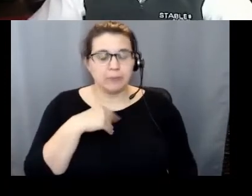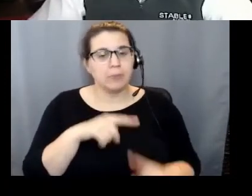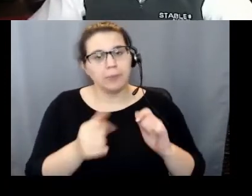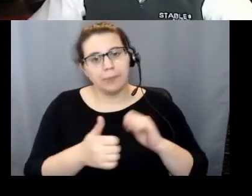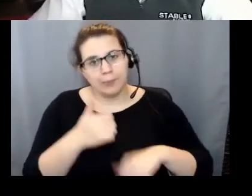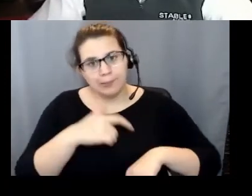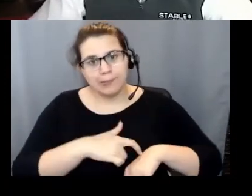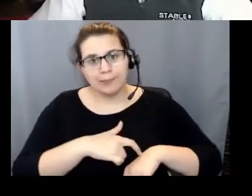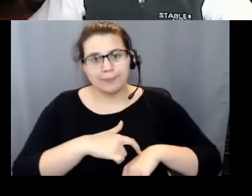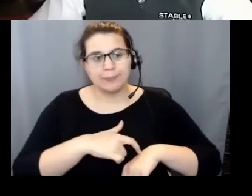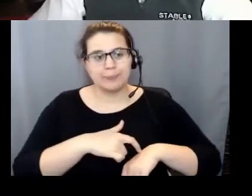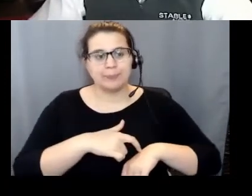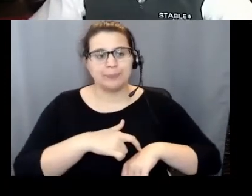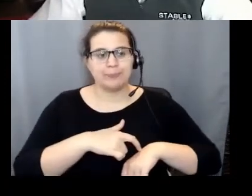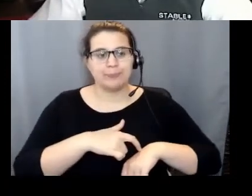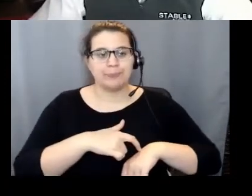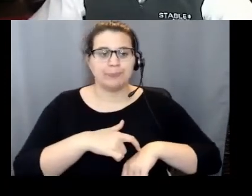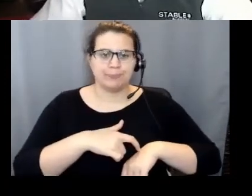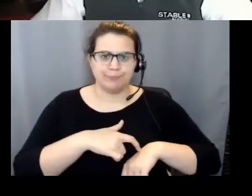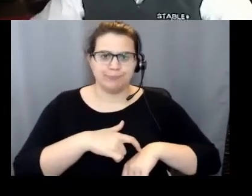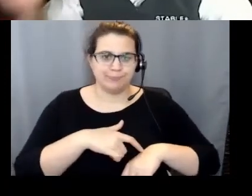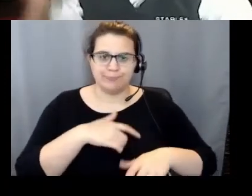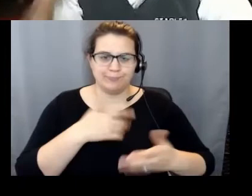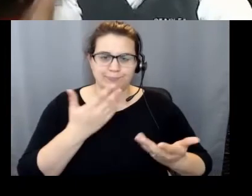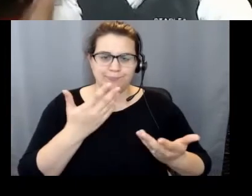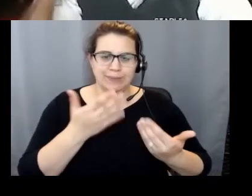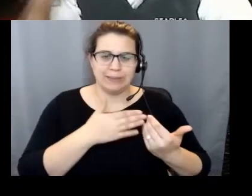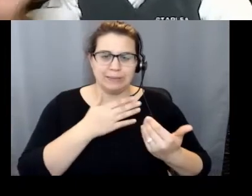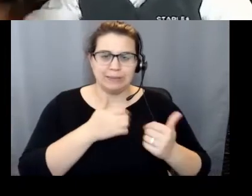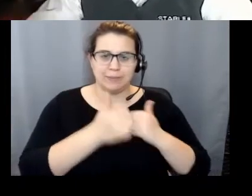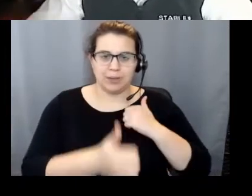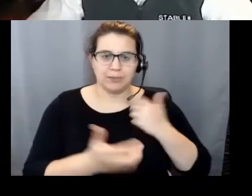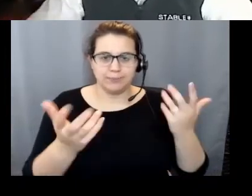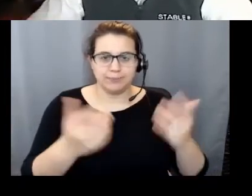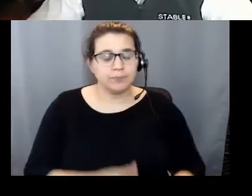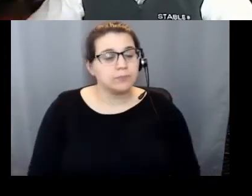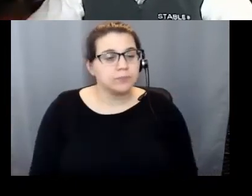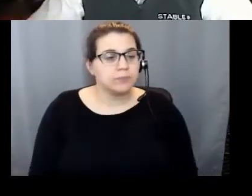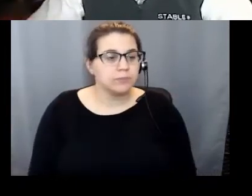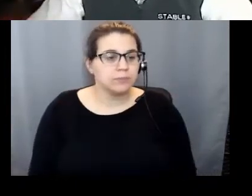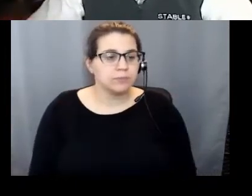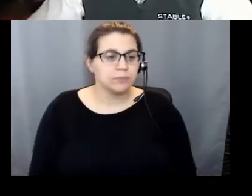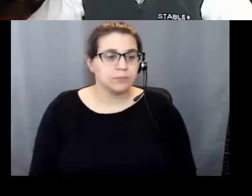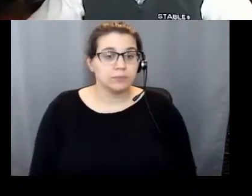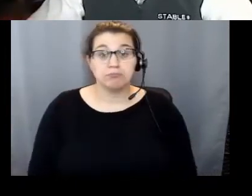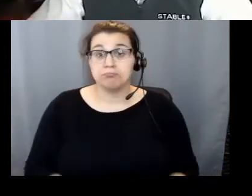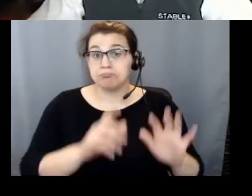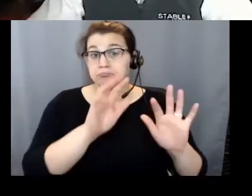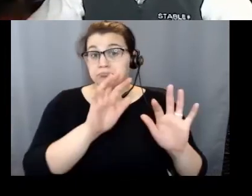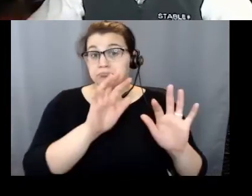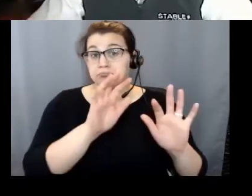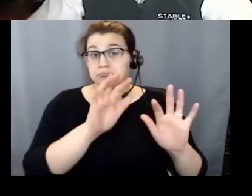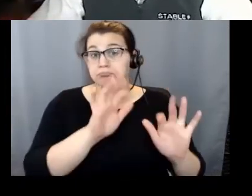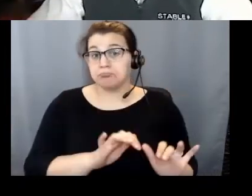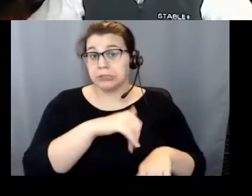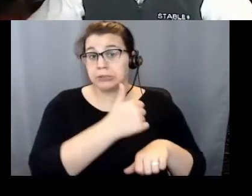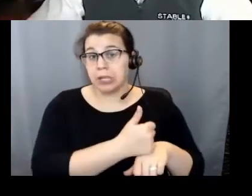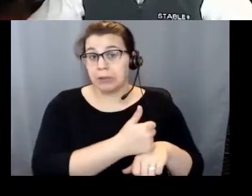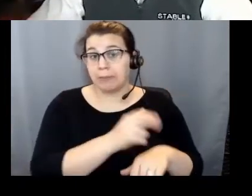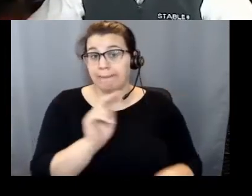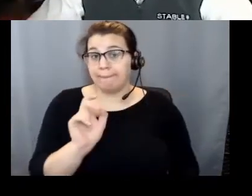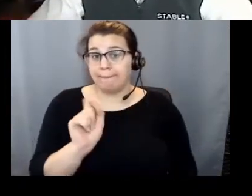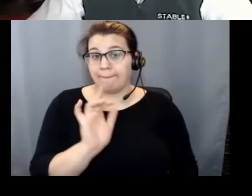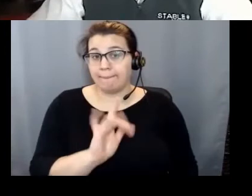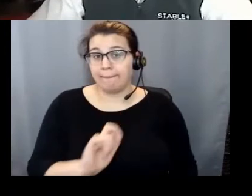time, most of them pass by with no problem. So once you've created your login credentials and click the